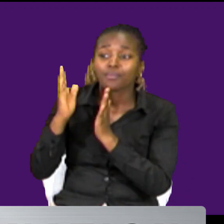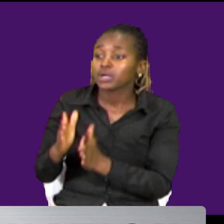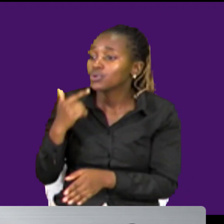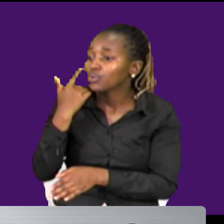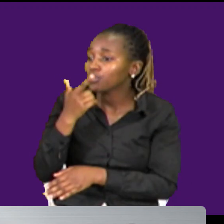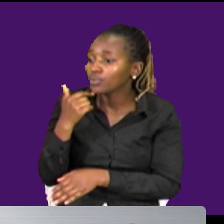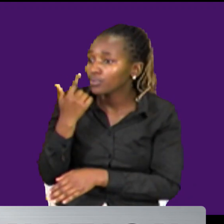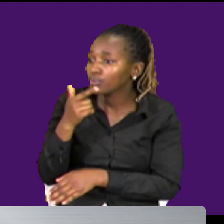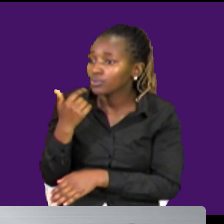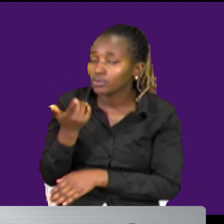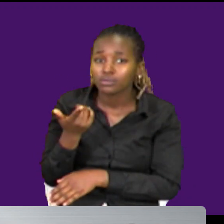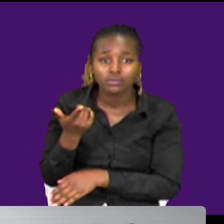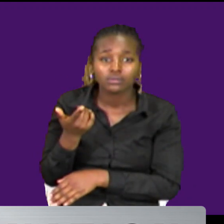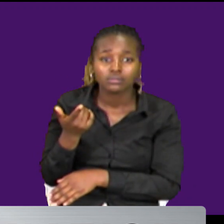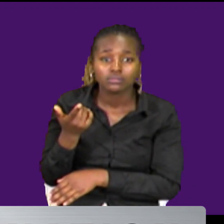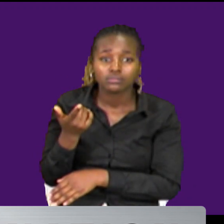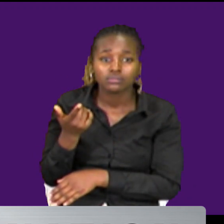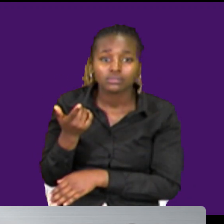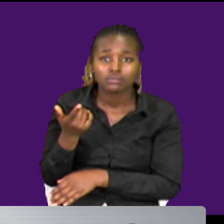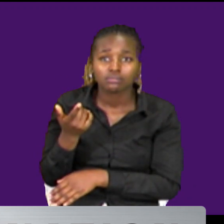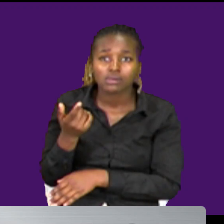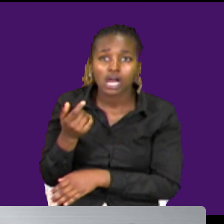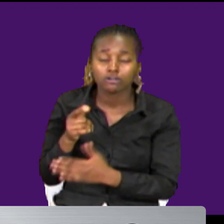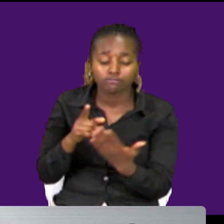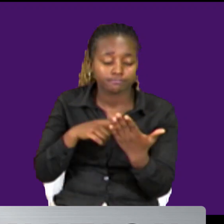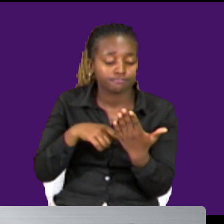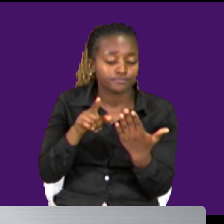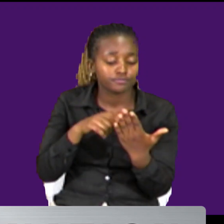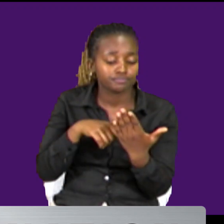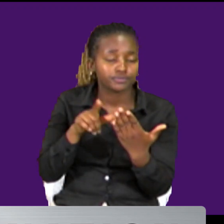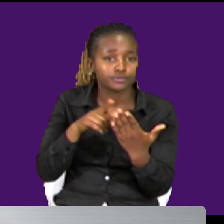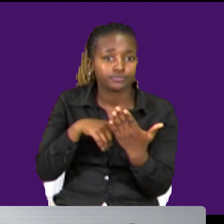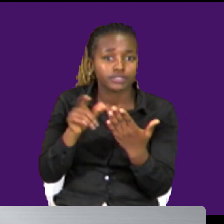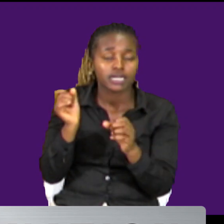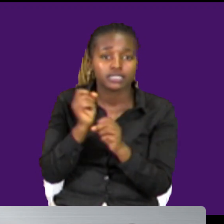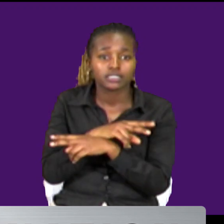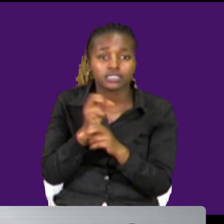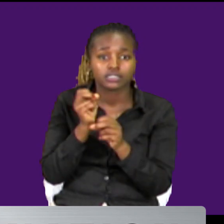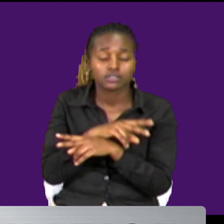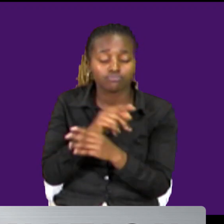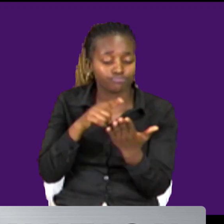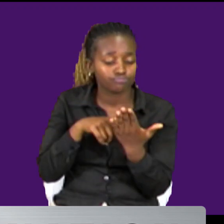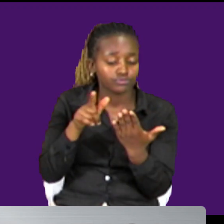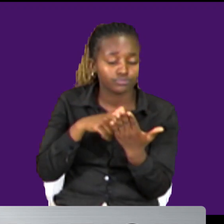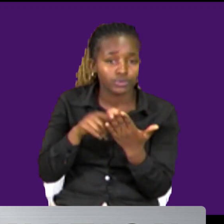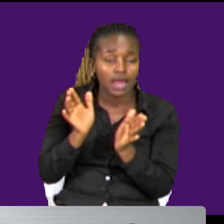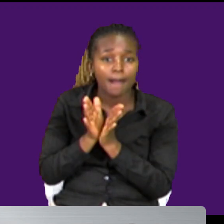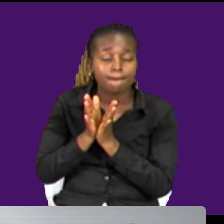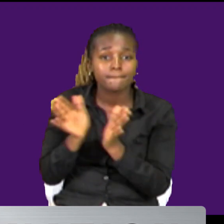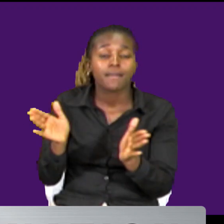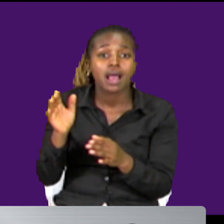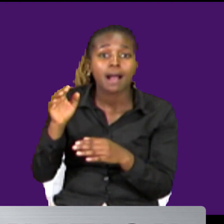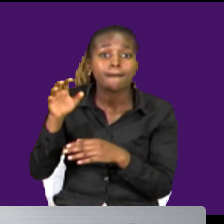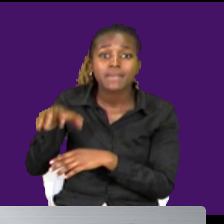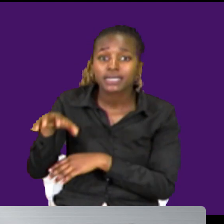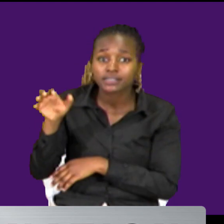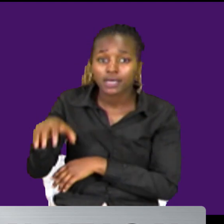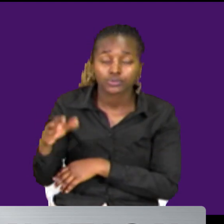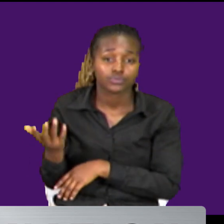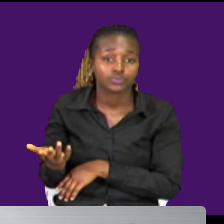something on his phone. It was like TikTok, and it was in a public matatu, and this